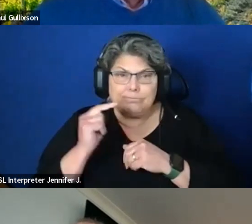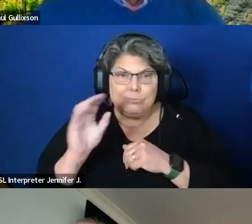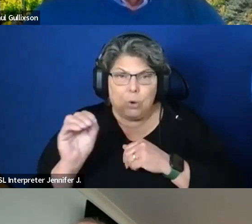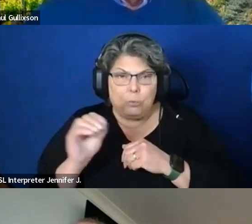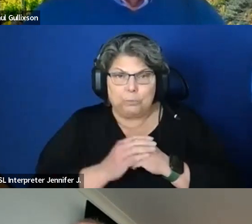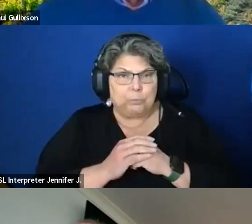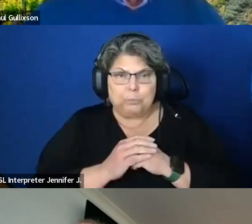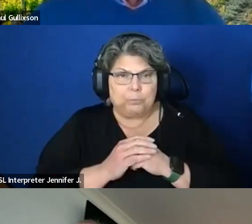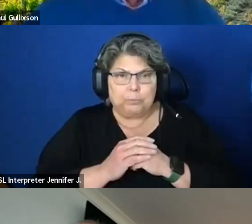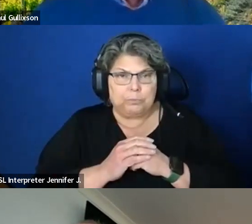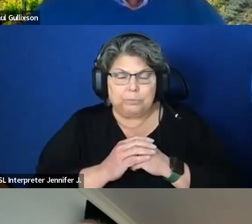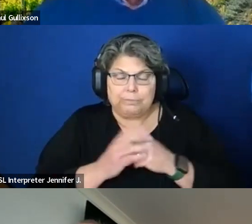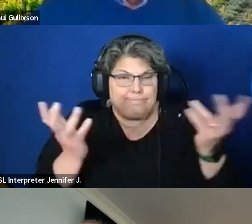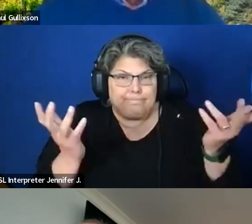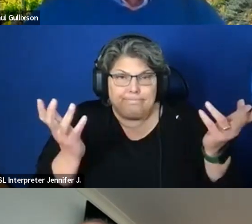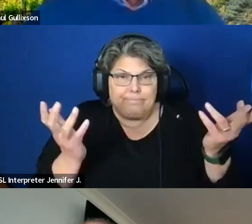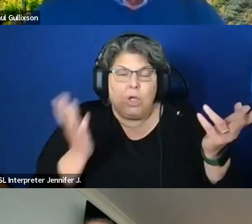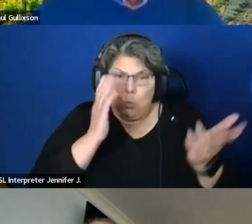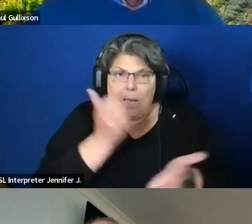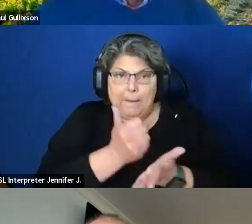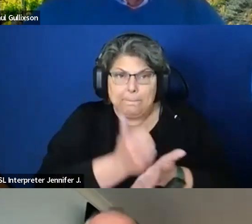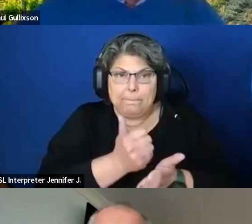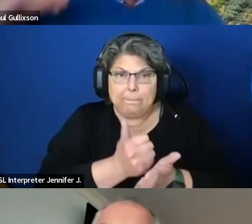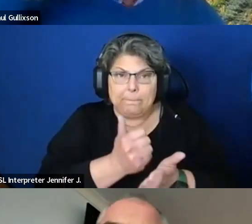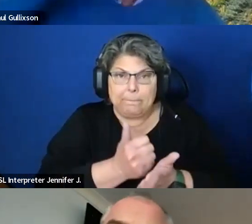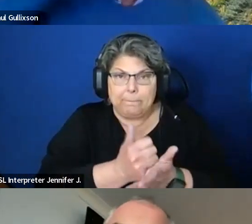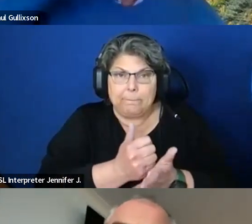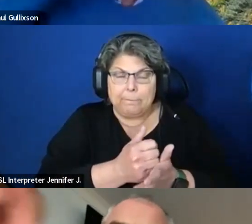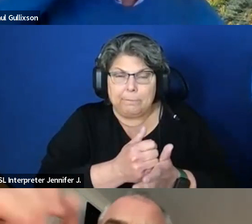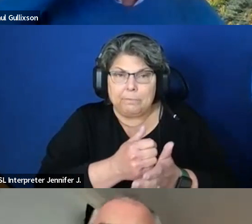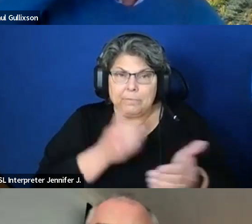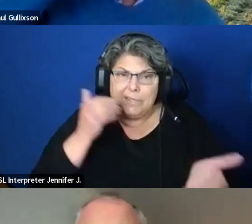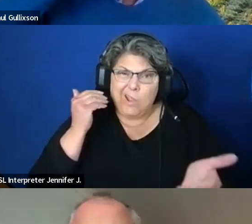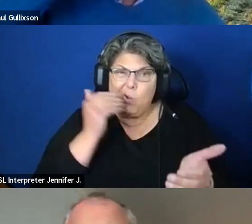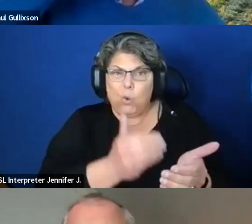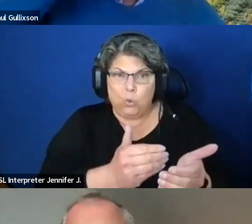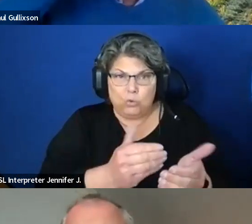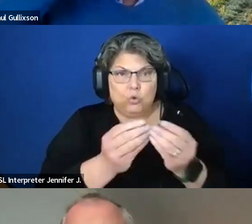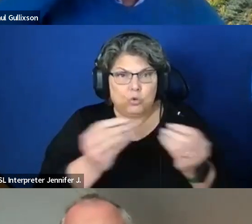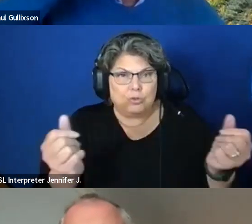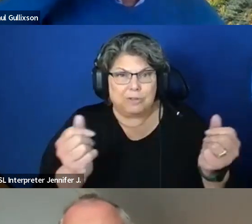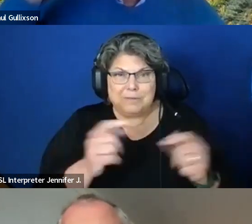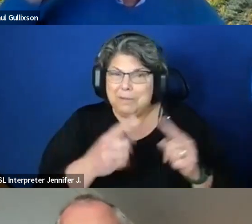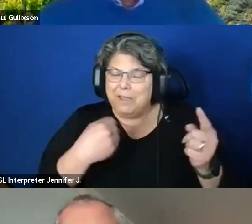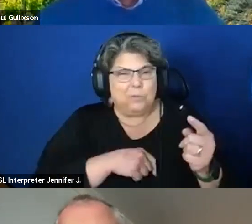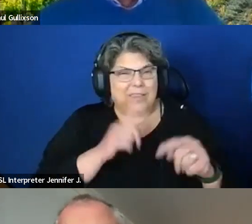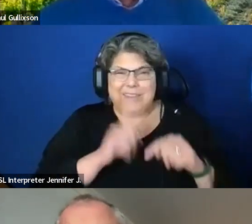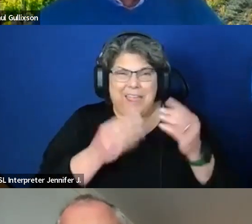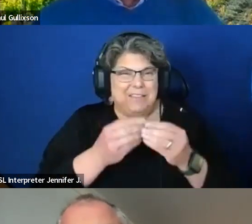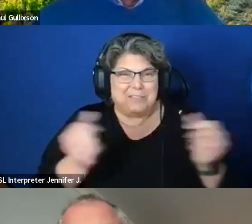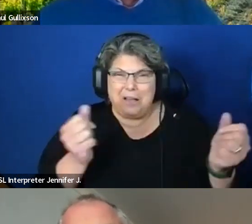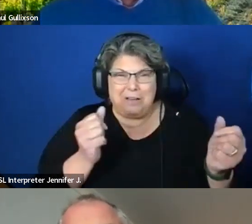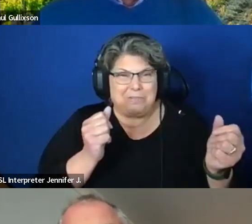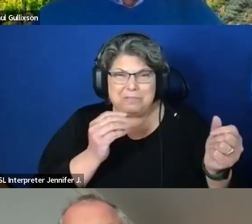won't. It will get us closer to being to that point, but we're not solving homelessness with